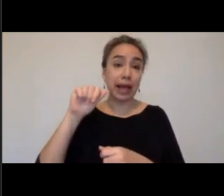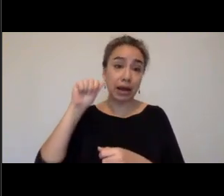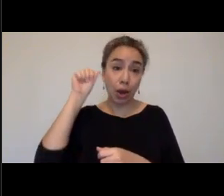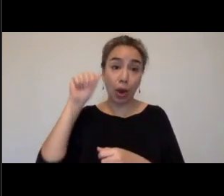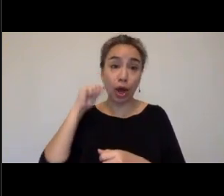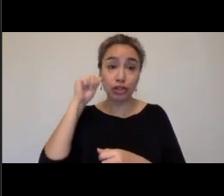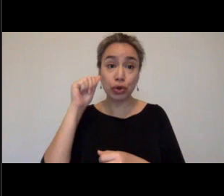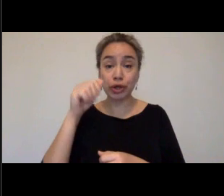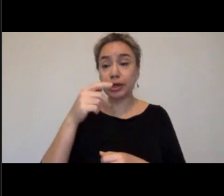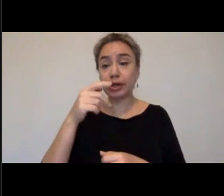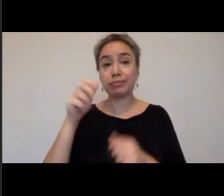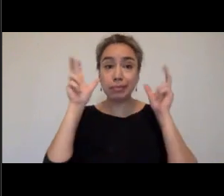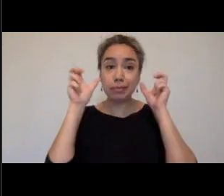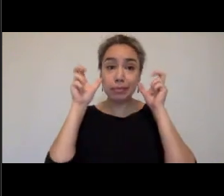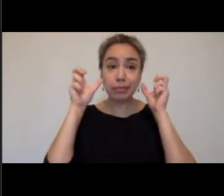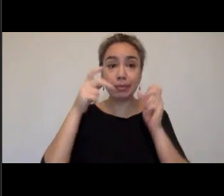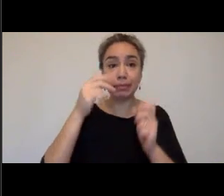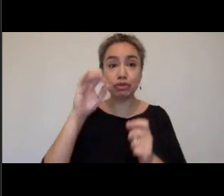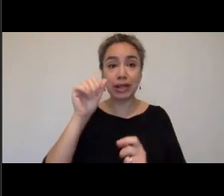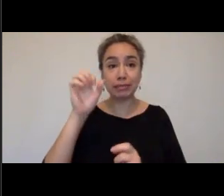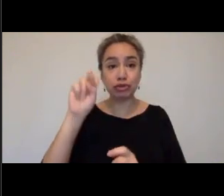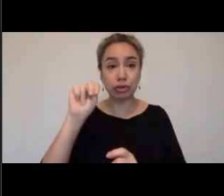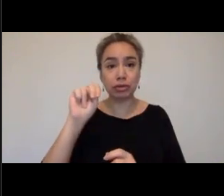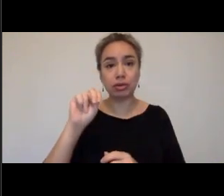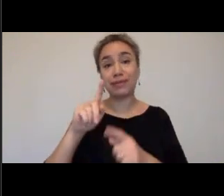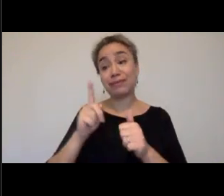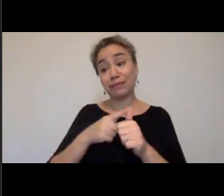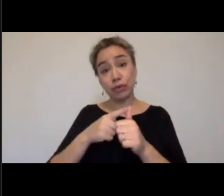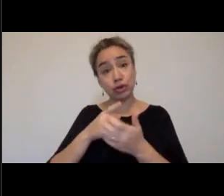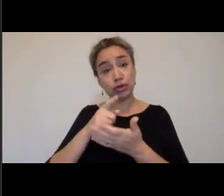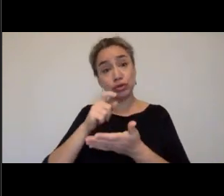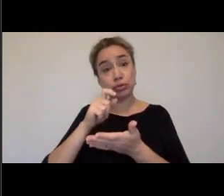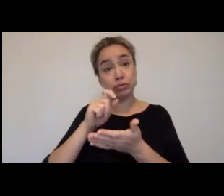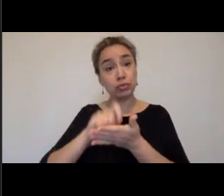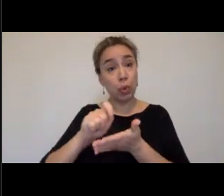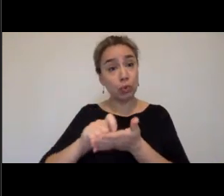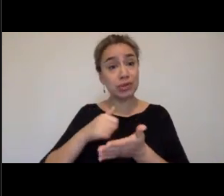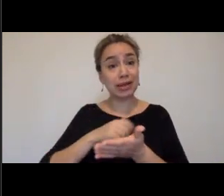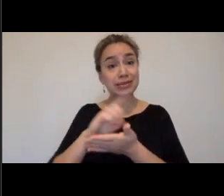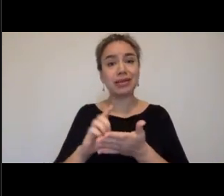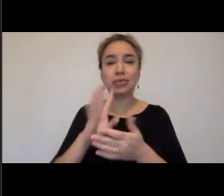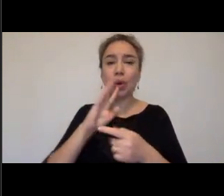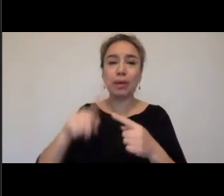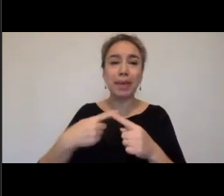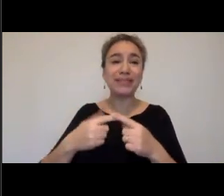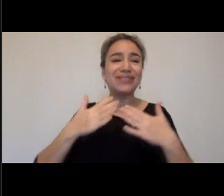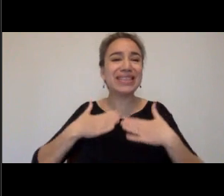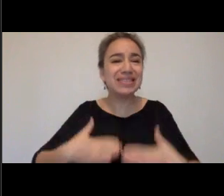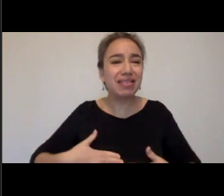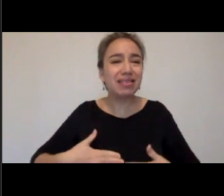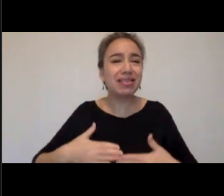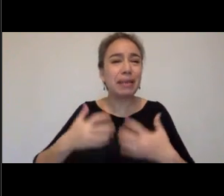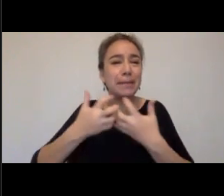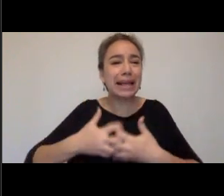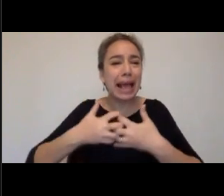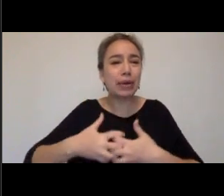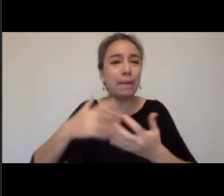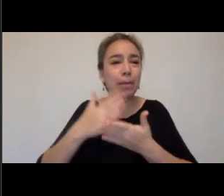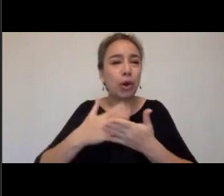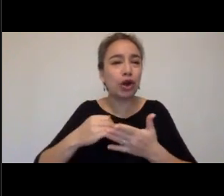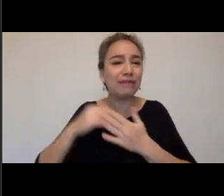original course notes that I designed basically talked about the physical mechanics of auditory perception, how resonance operates in the